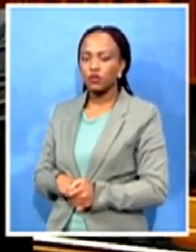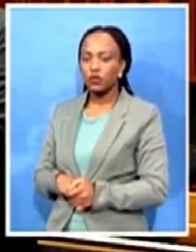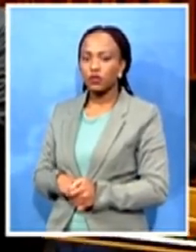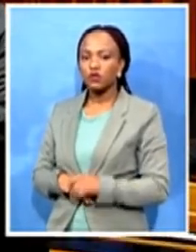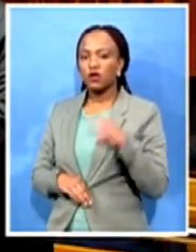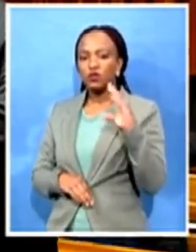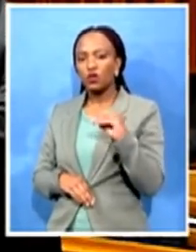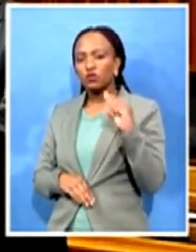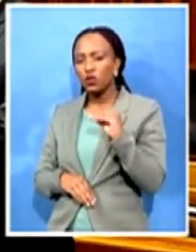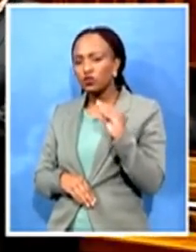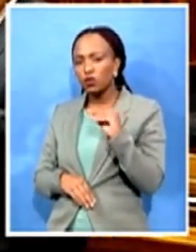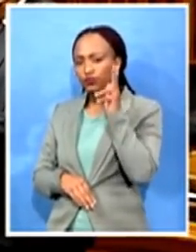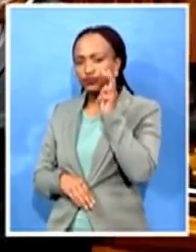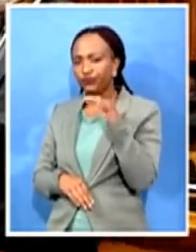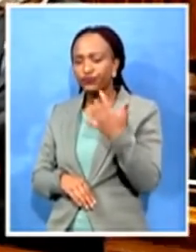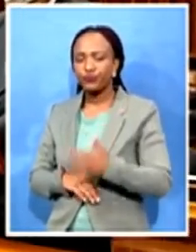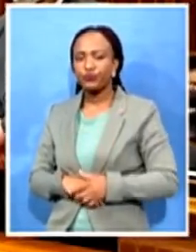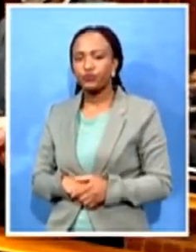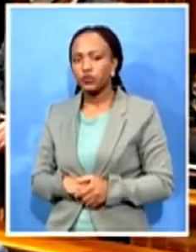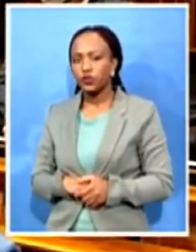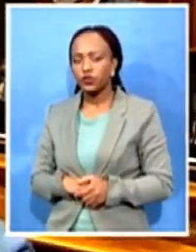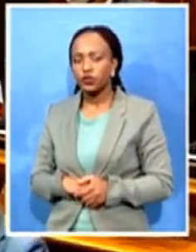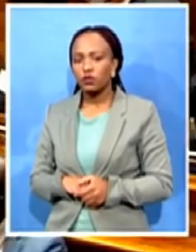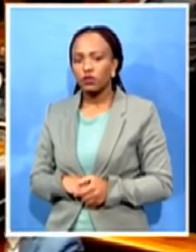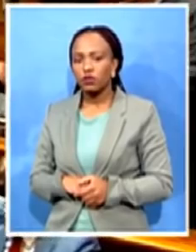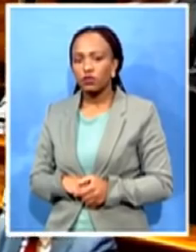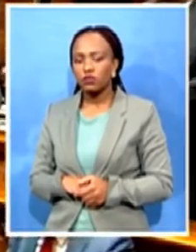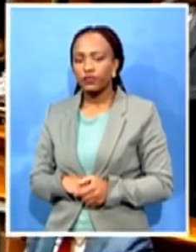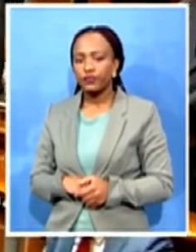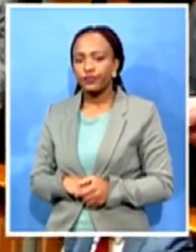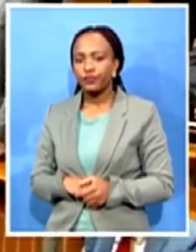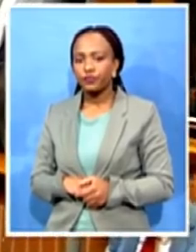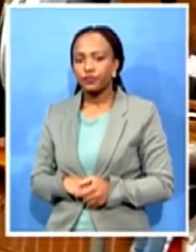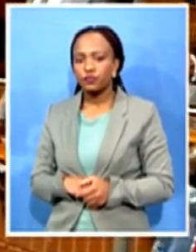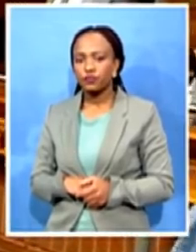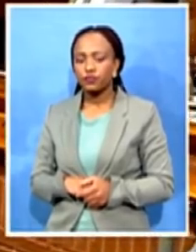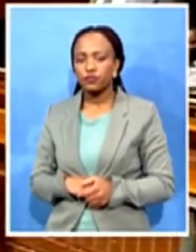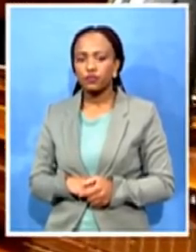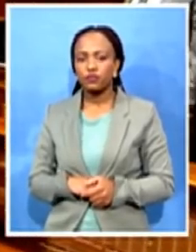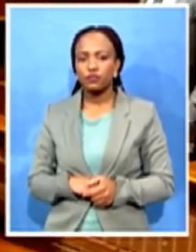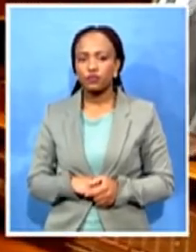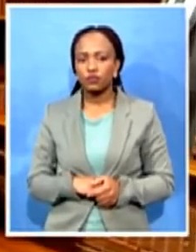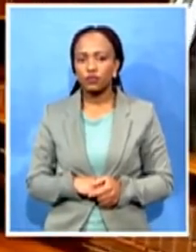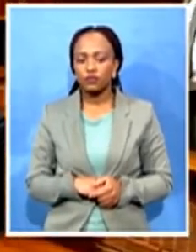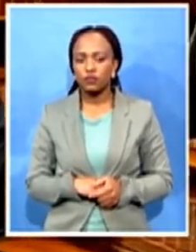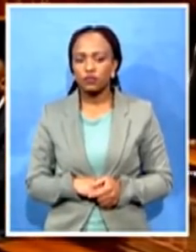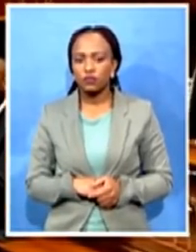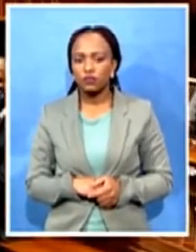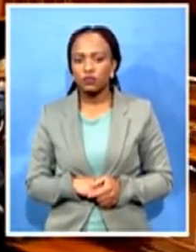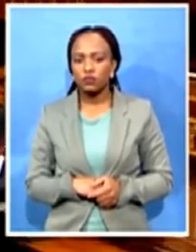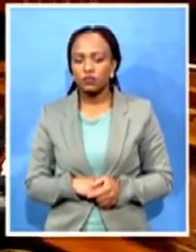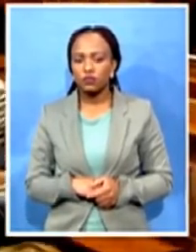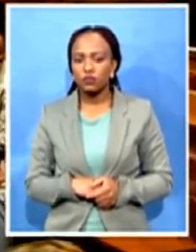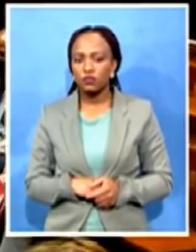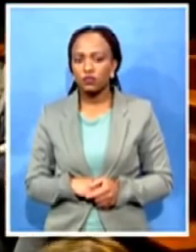Mr. Cairo today. But unfortunately, the office of the of the NPA that the NPA is closed